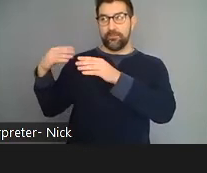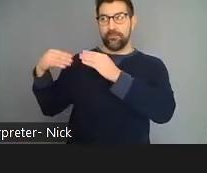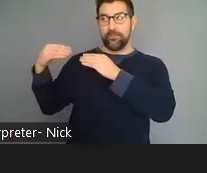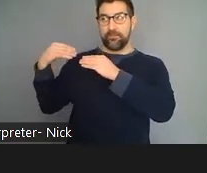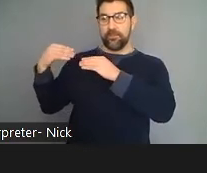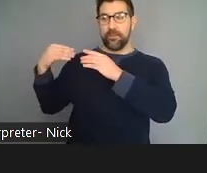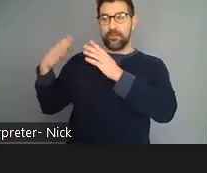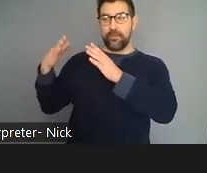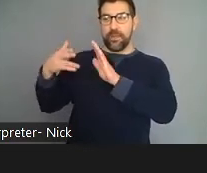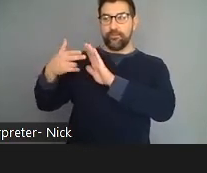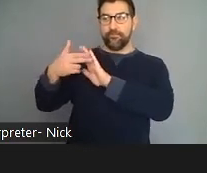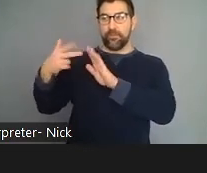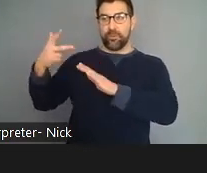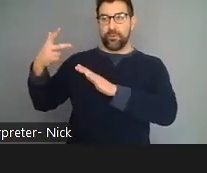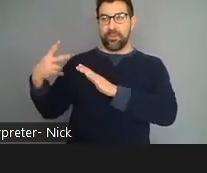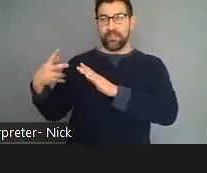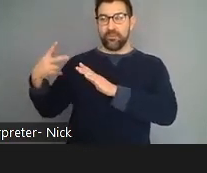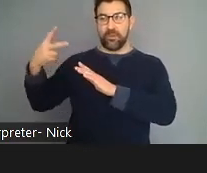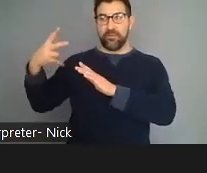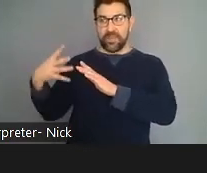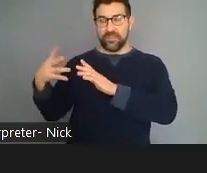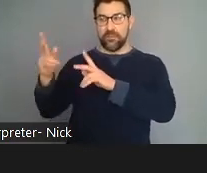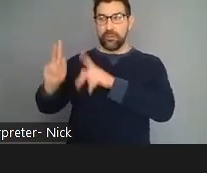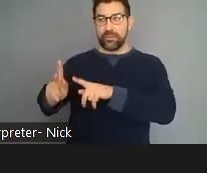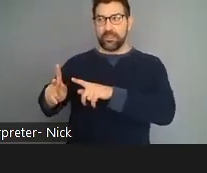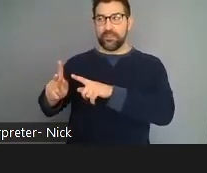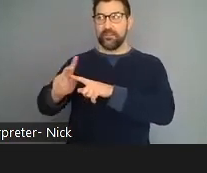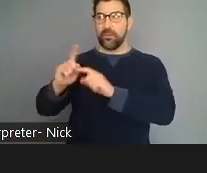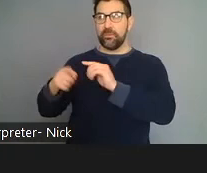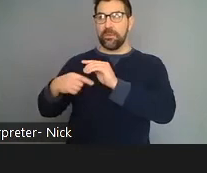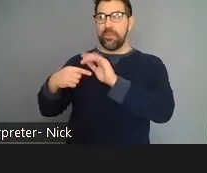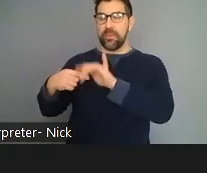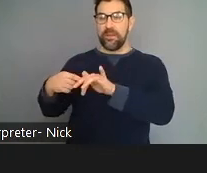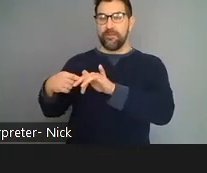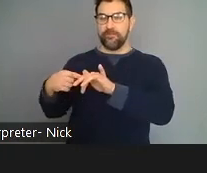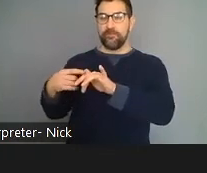a person, right? And just speaking on that and